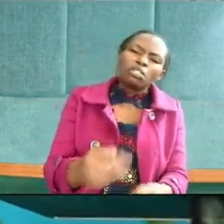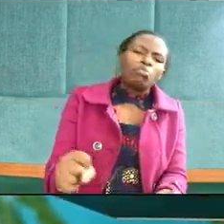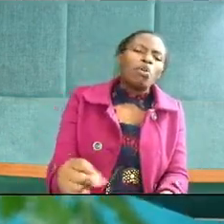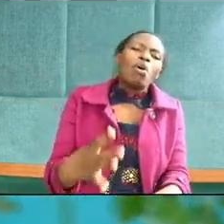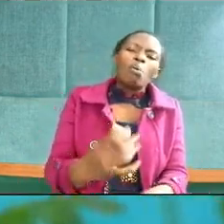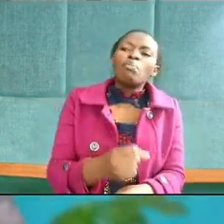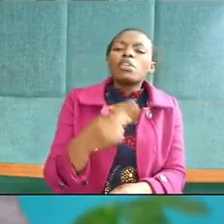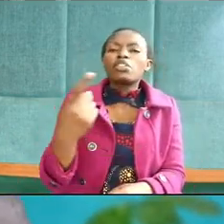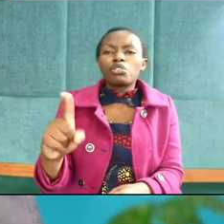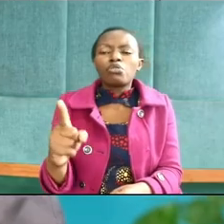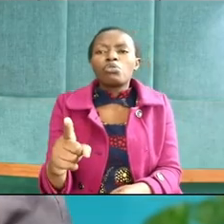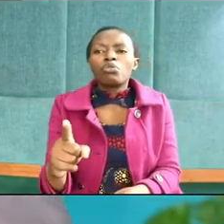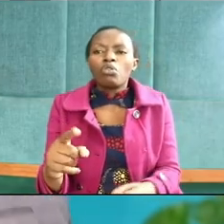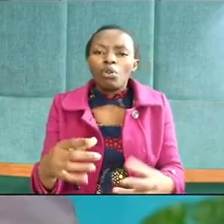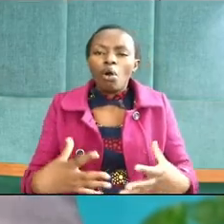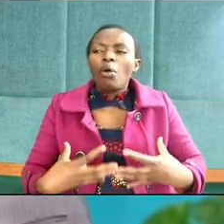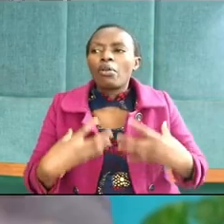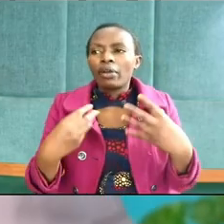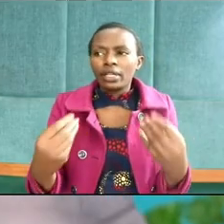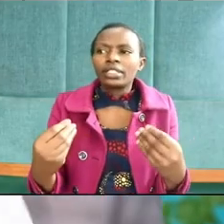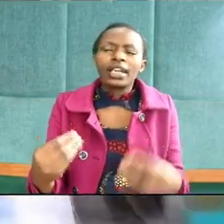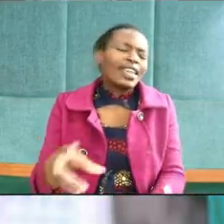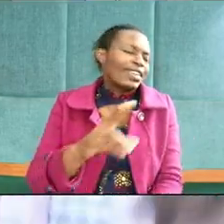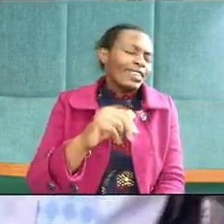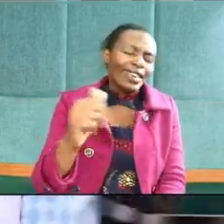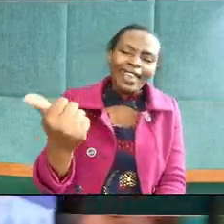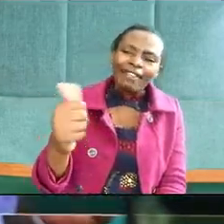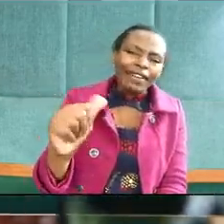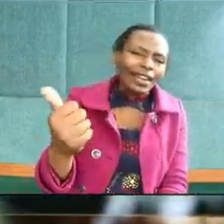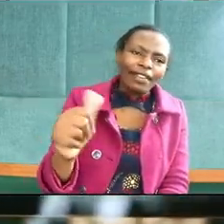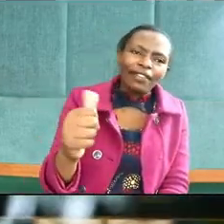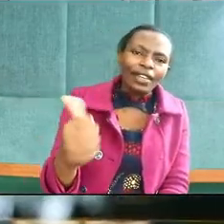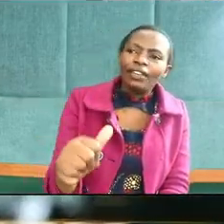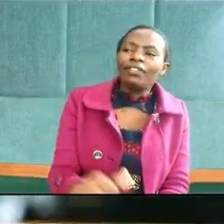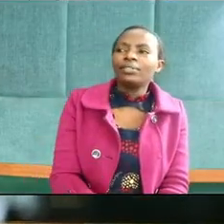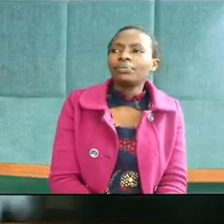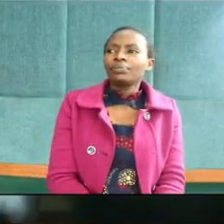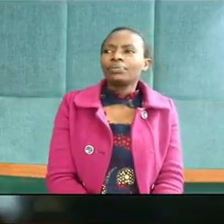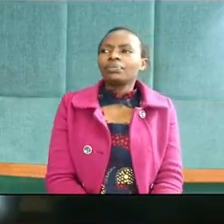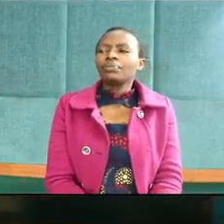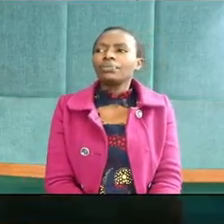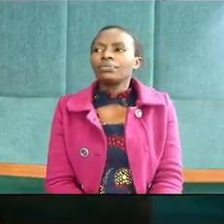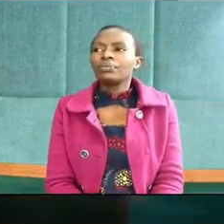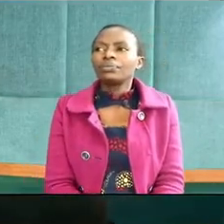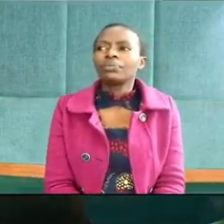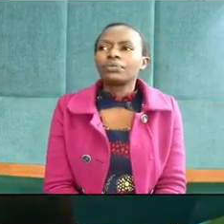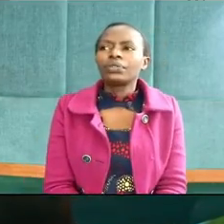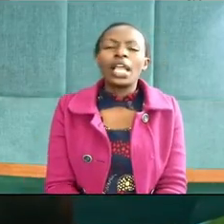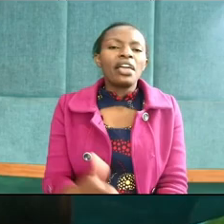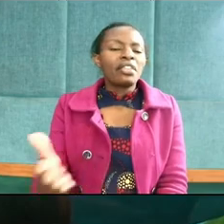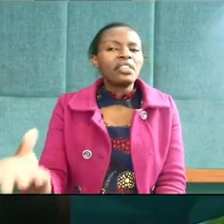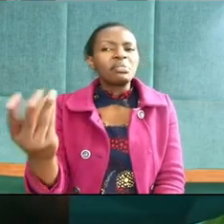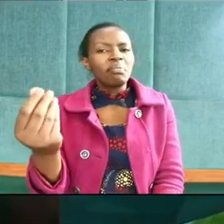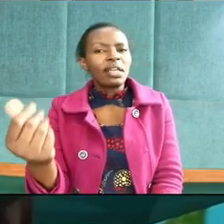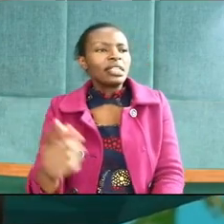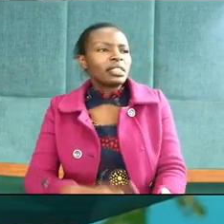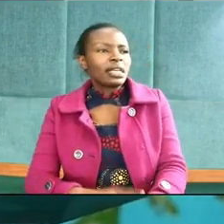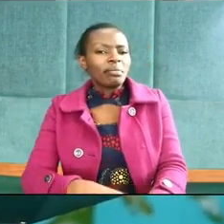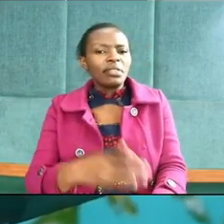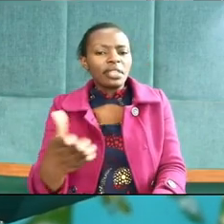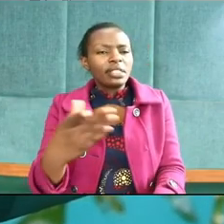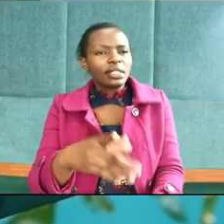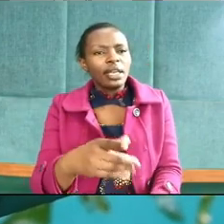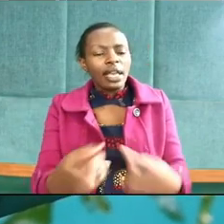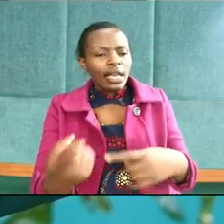female children you have. You cannot become a billionaire and a millionaire. That money, when it comes, it has a way